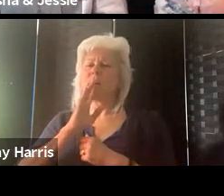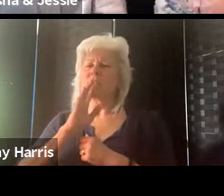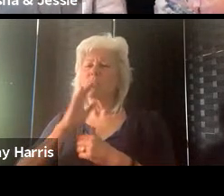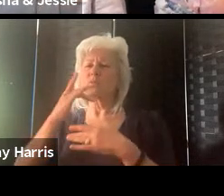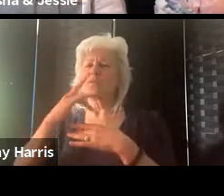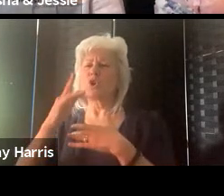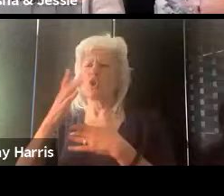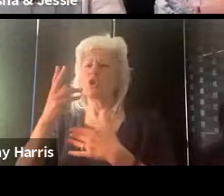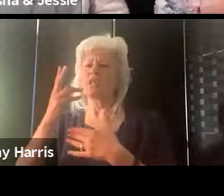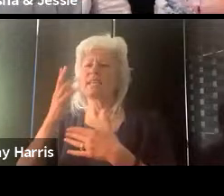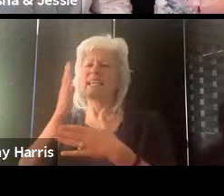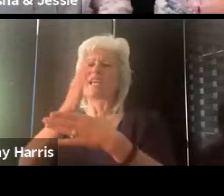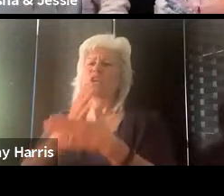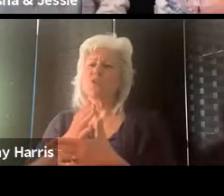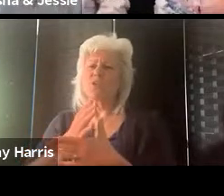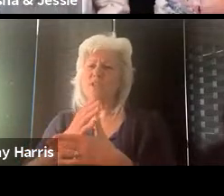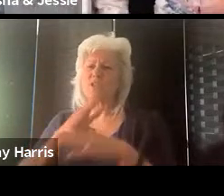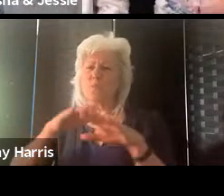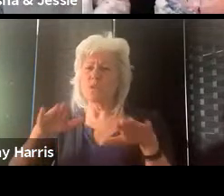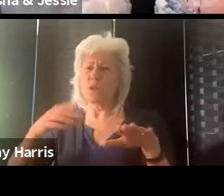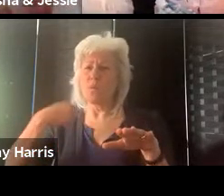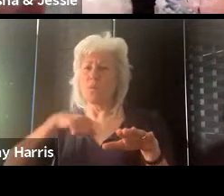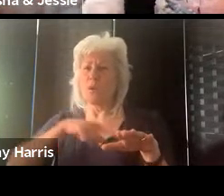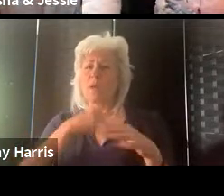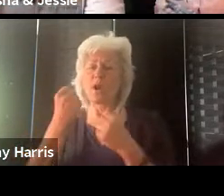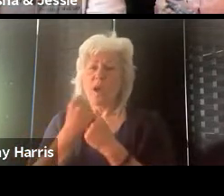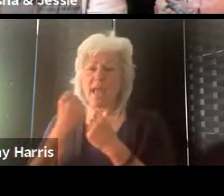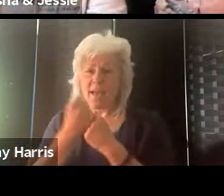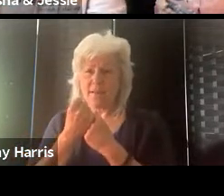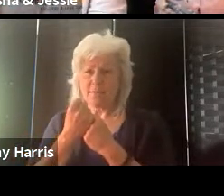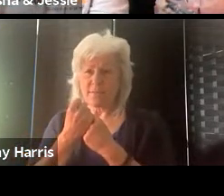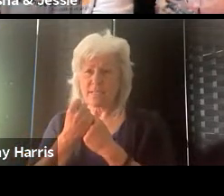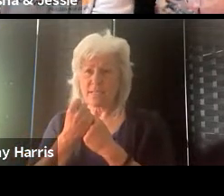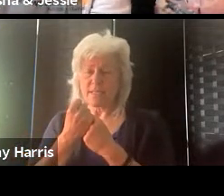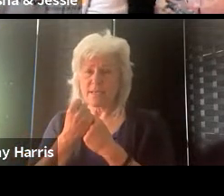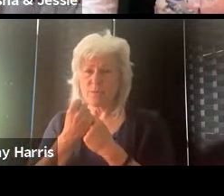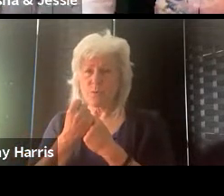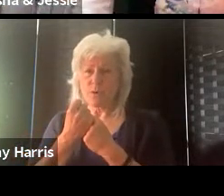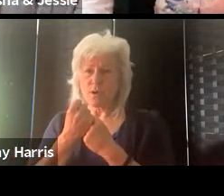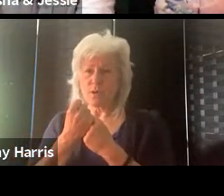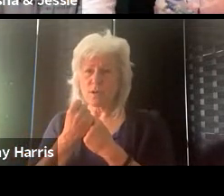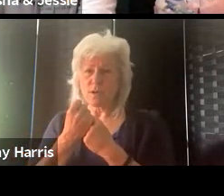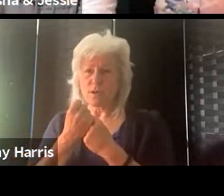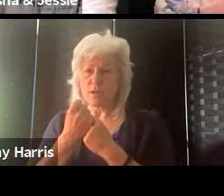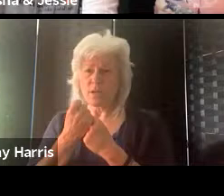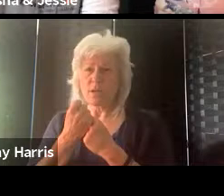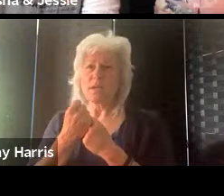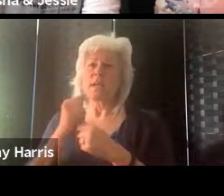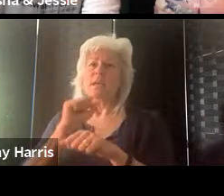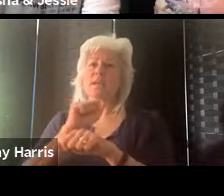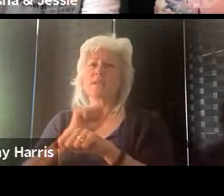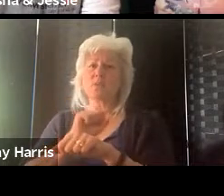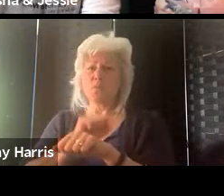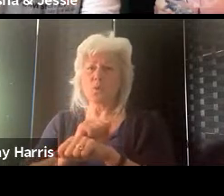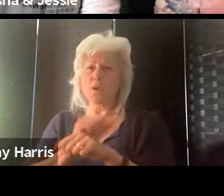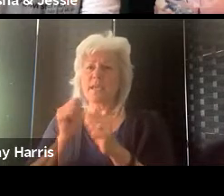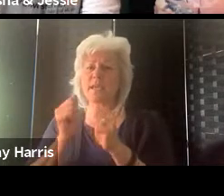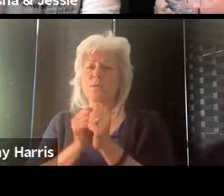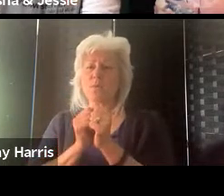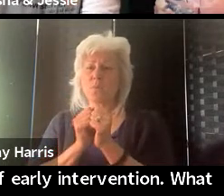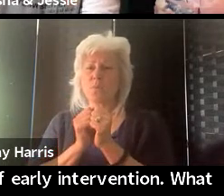are advocating for is clear intervention. Working with children in or